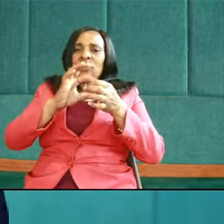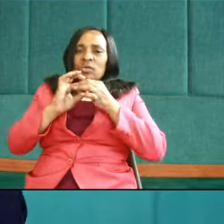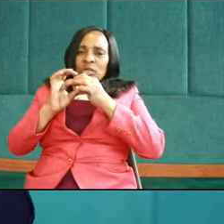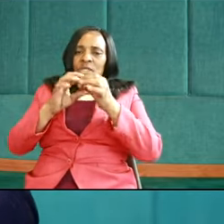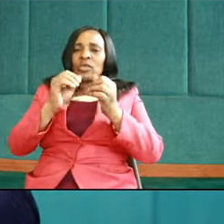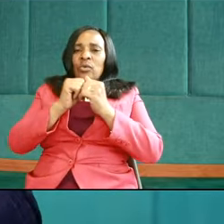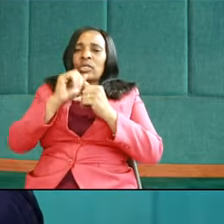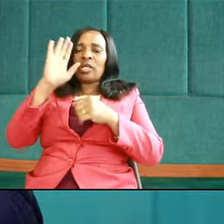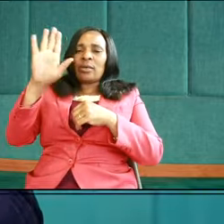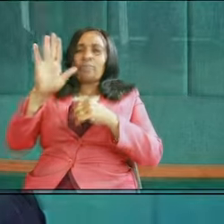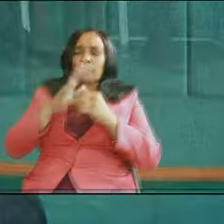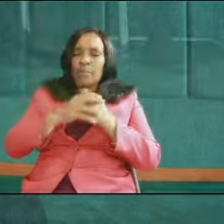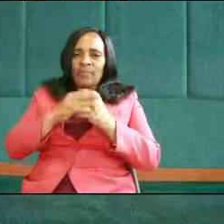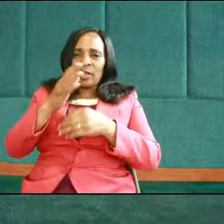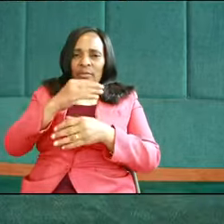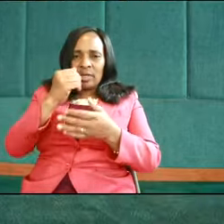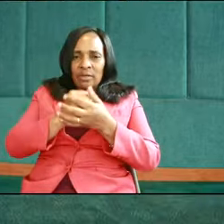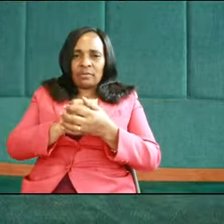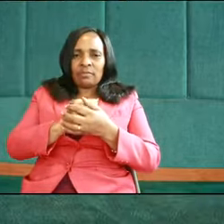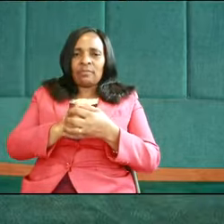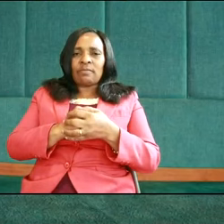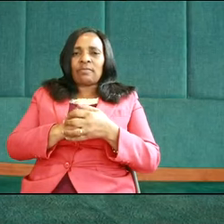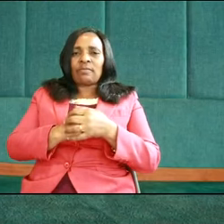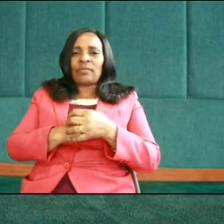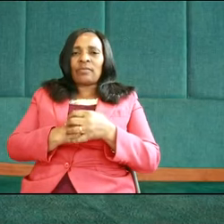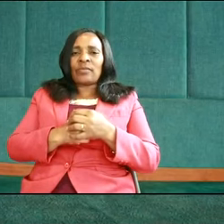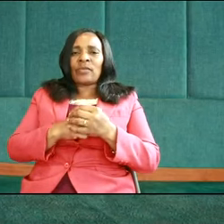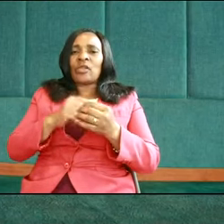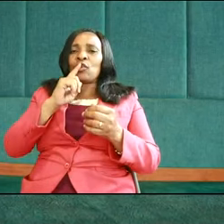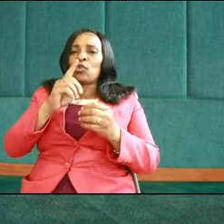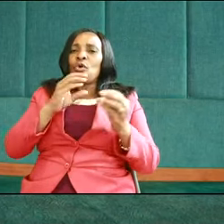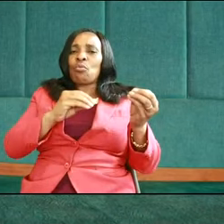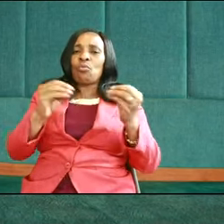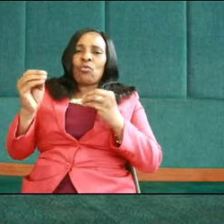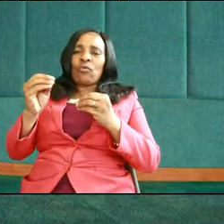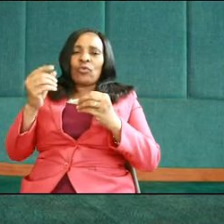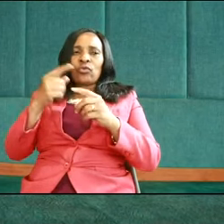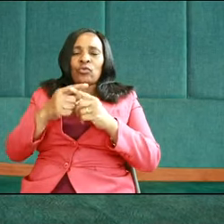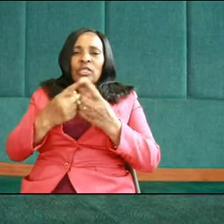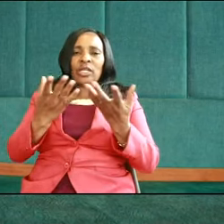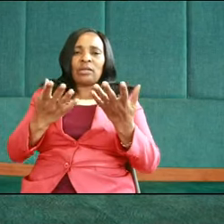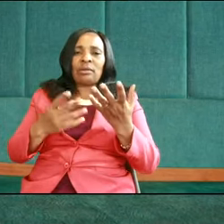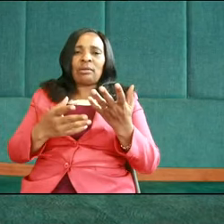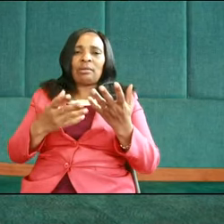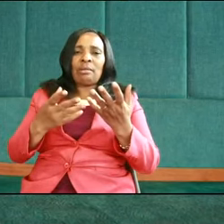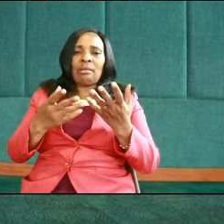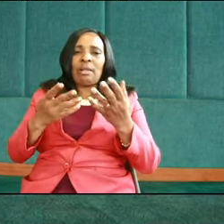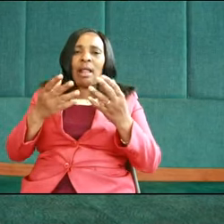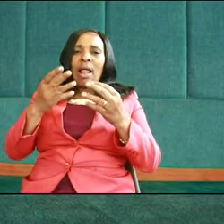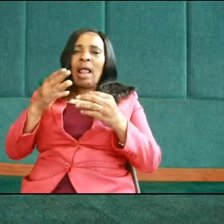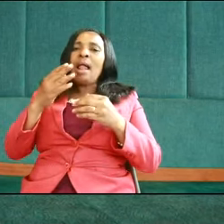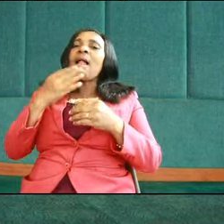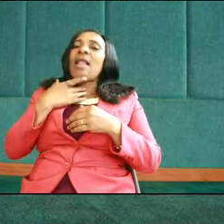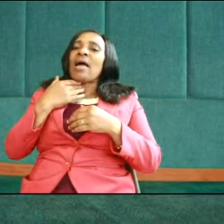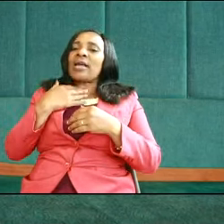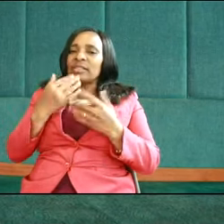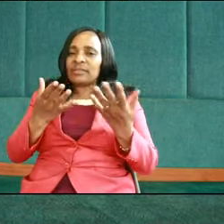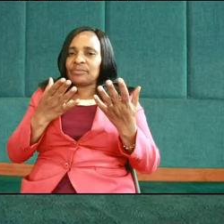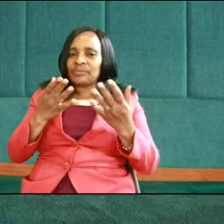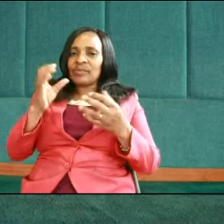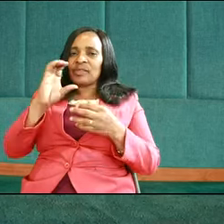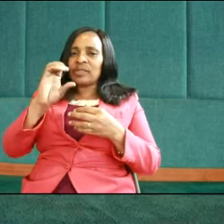him. Amen. Amen. So we'll move on to the punchlines, and I'd like Sid to take us through this.